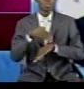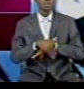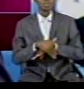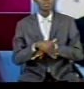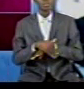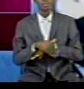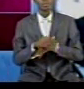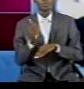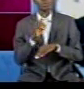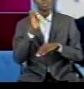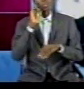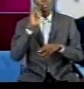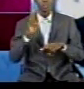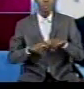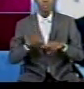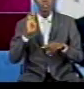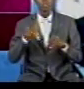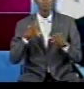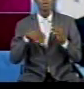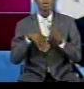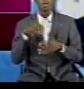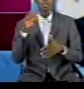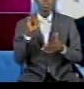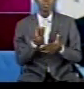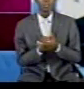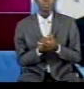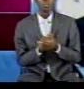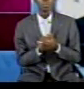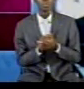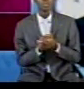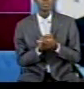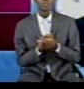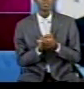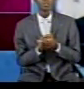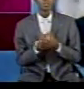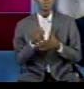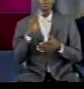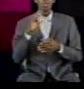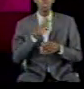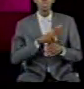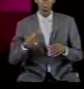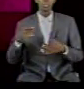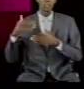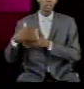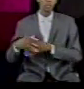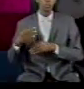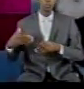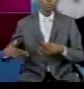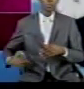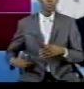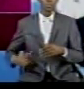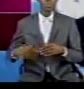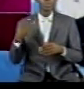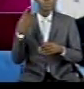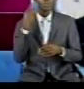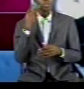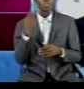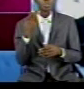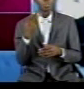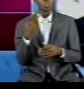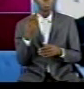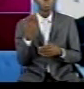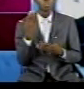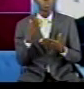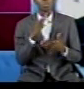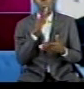over there, I discovered I was having severe pain by the right side of my waist. At first, I thought it was due to the place I was sitting down, so I